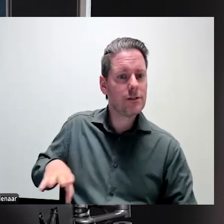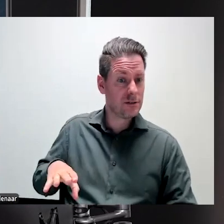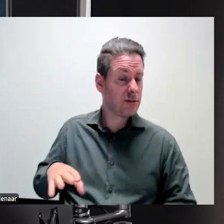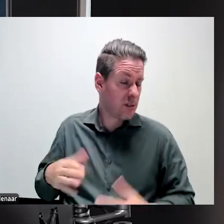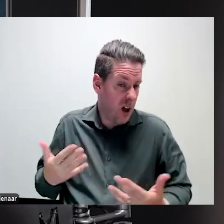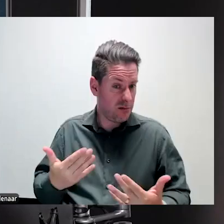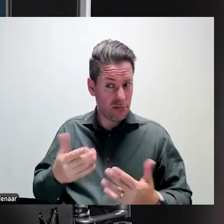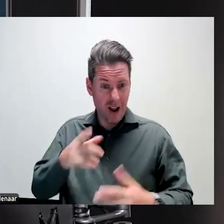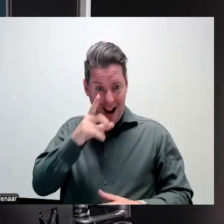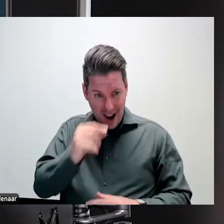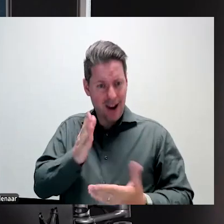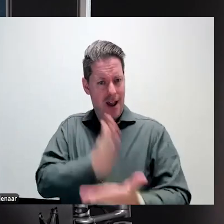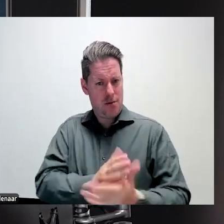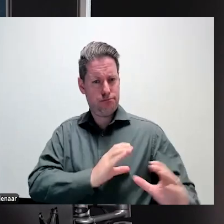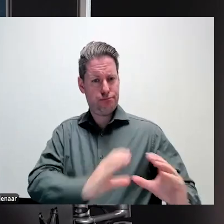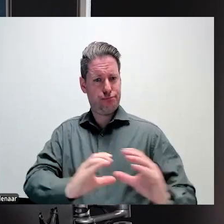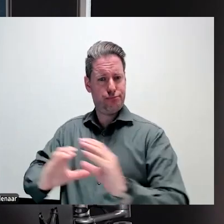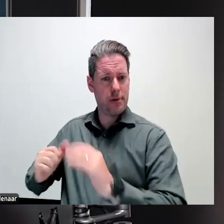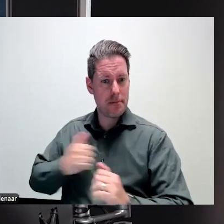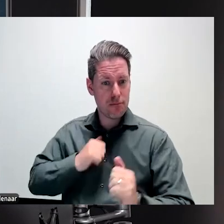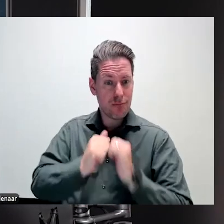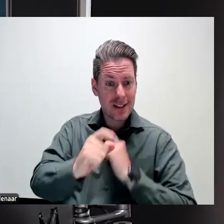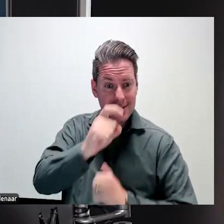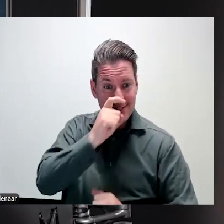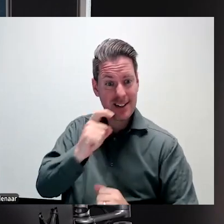siblings and family present. And that's really